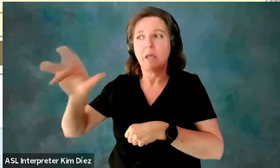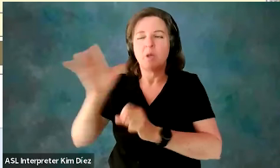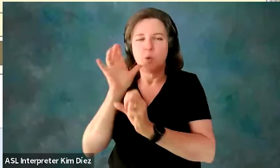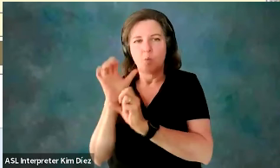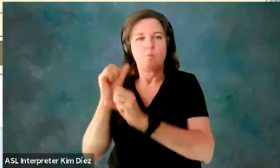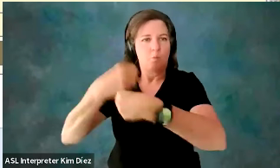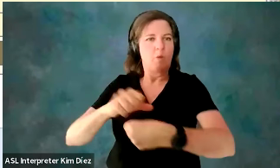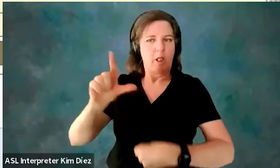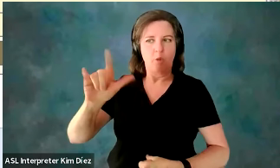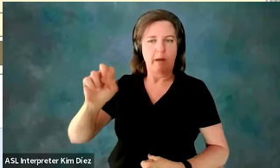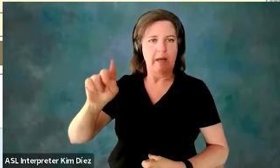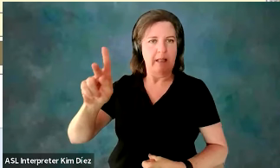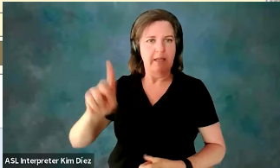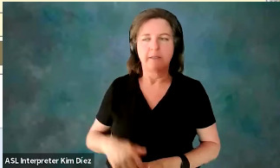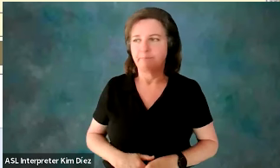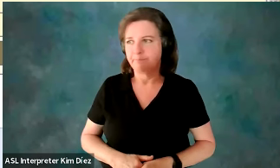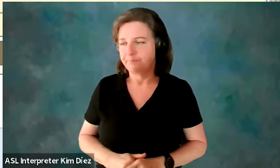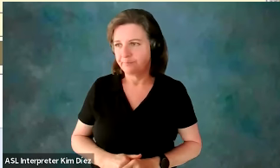a link.